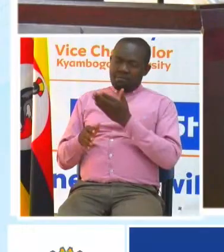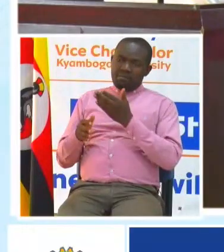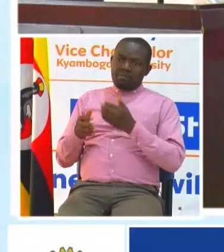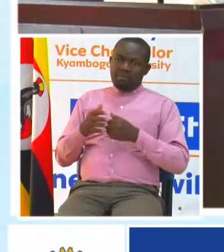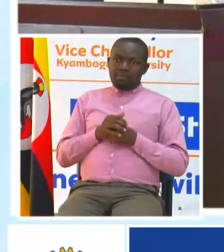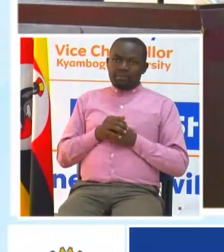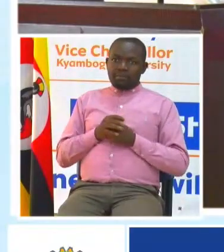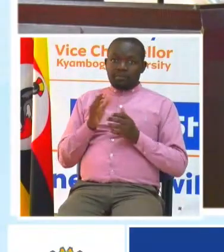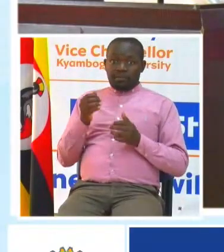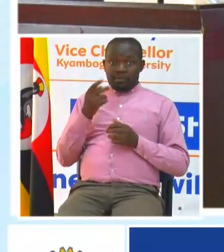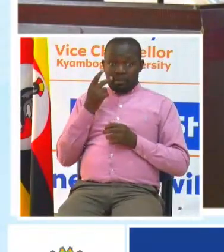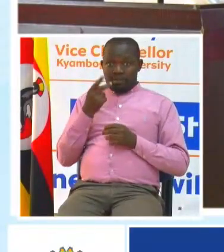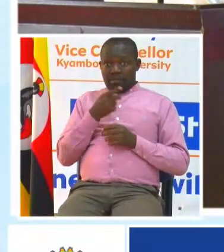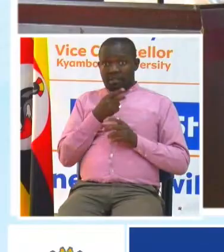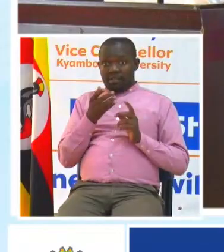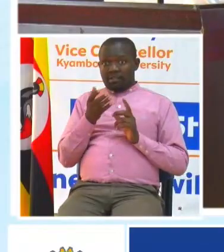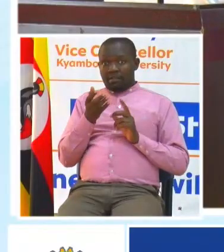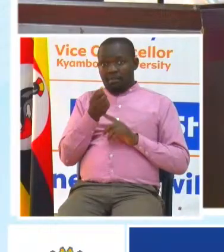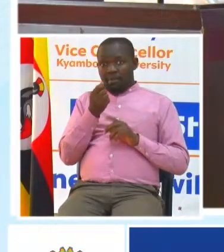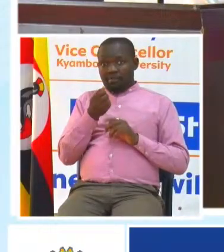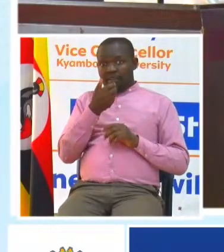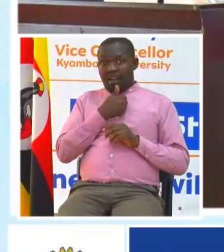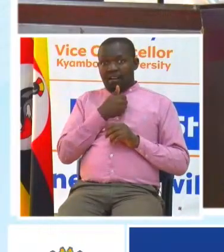Thank you.